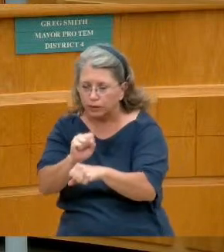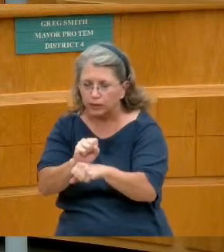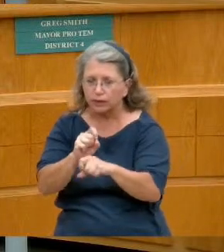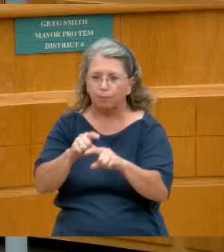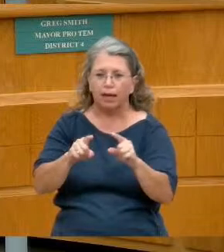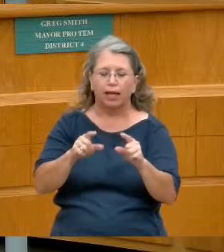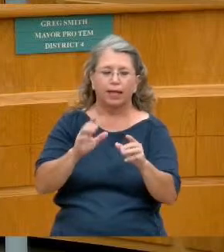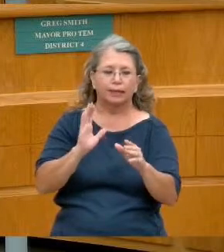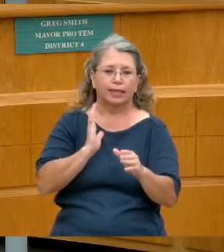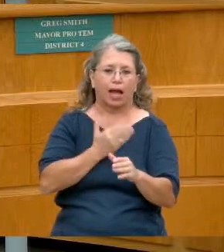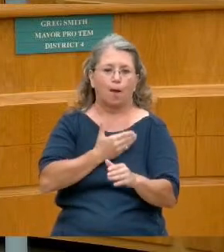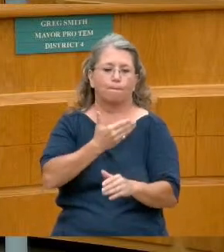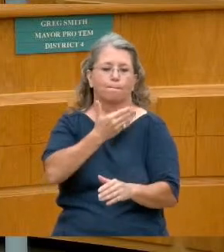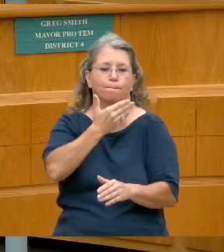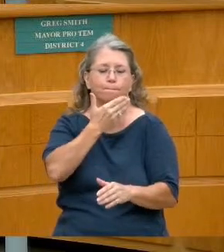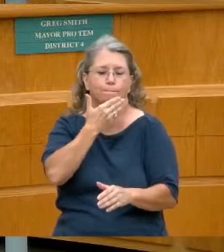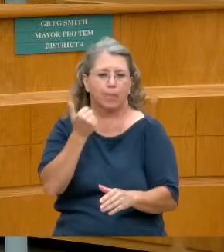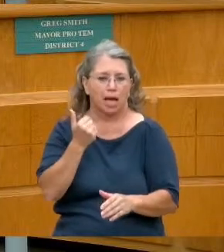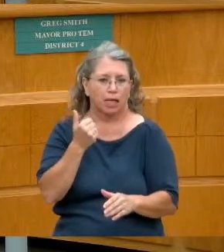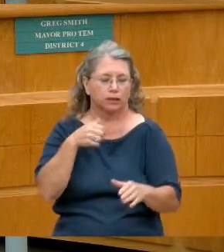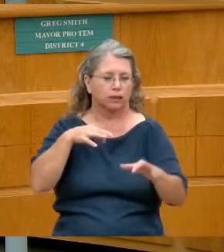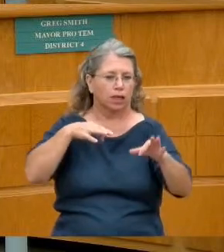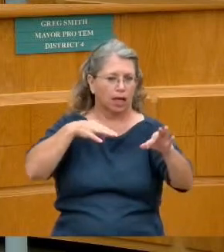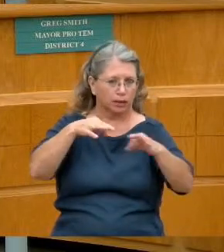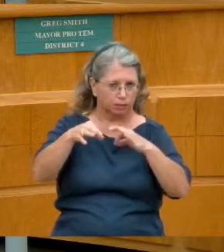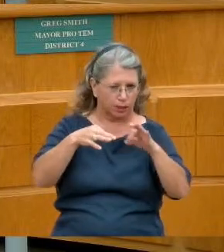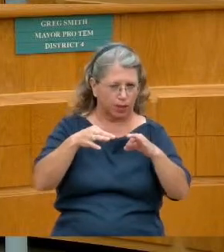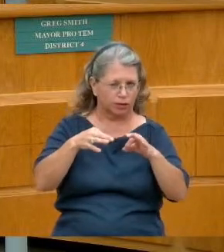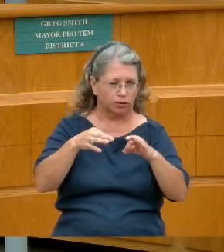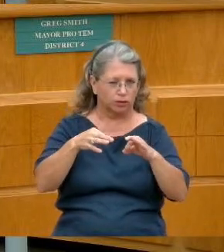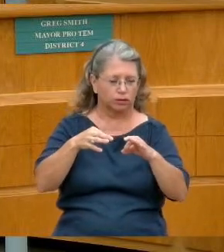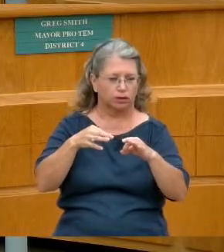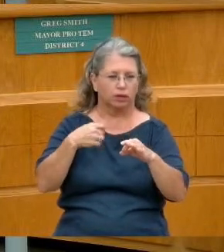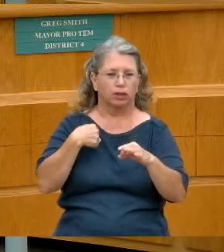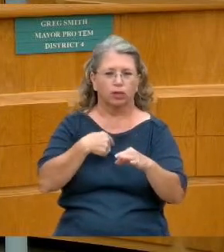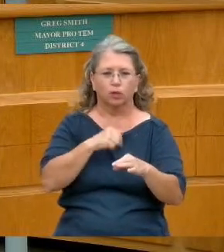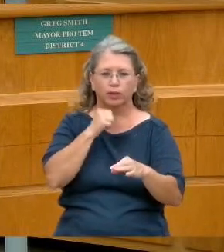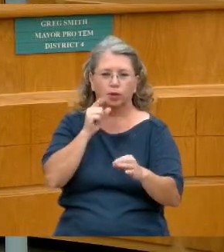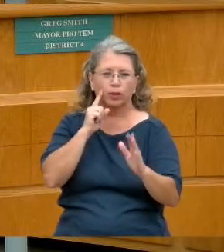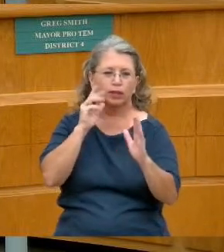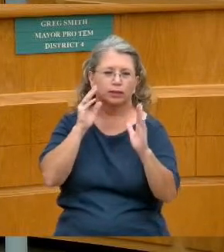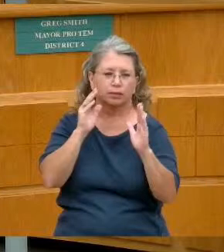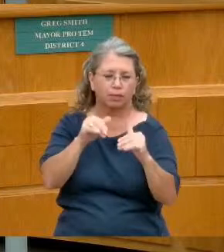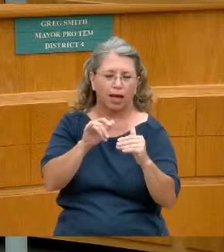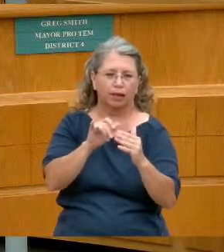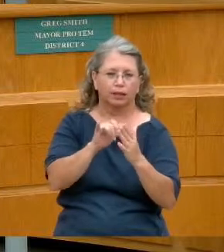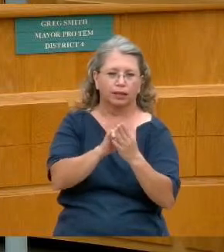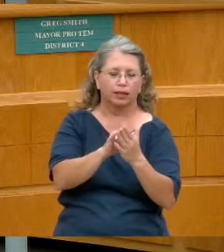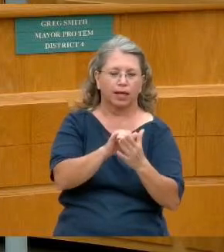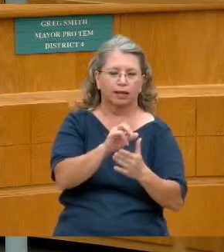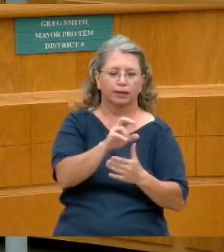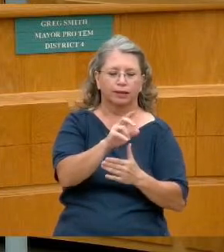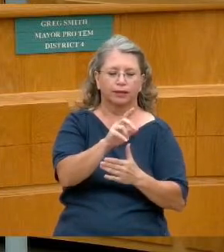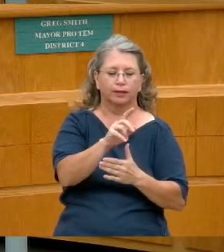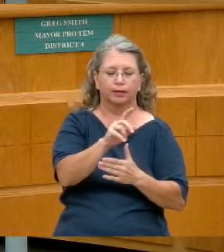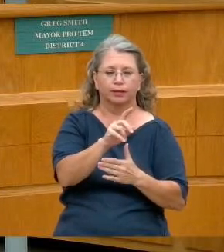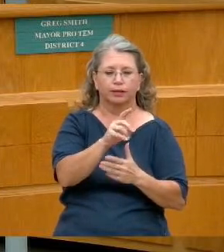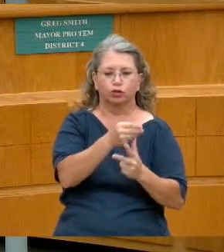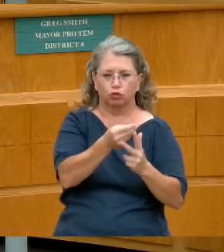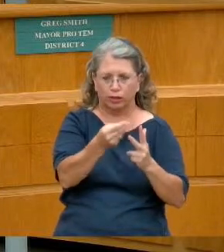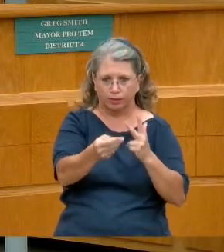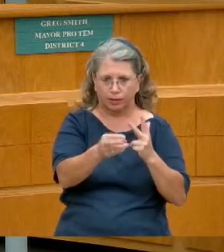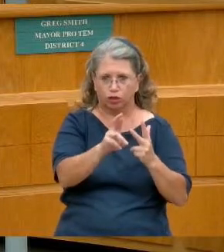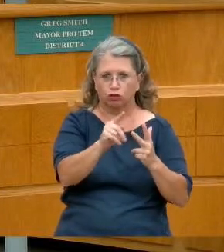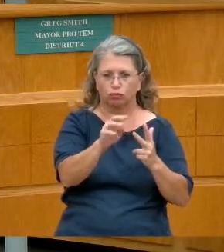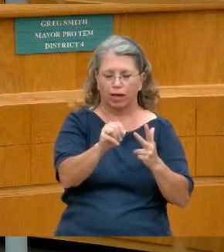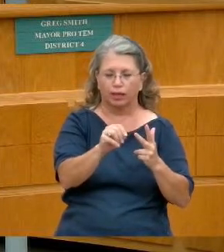enough of reality to be useful. And so we don't expect that RT is actually changing like this, the transmission rate, but we try to change